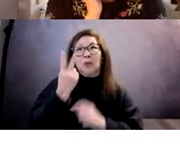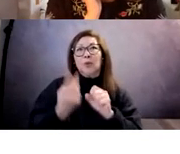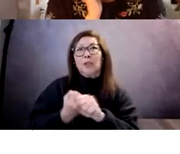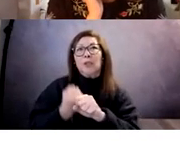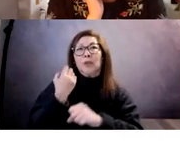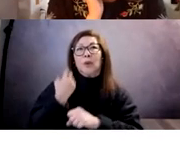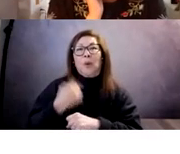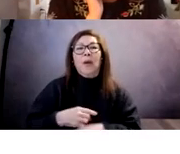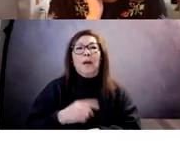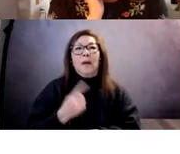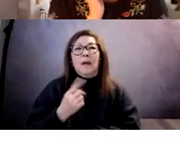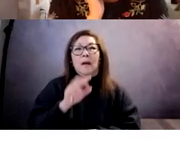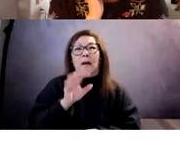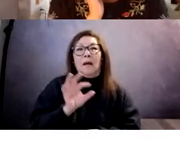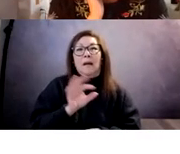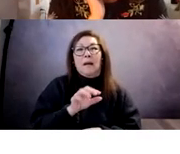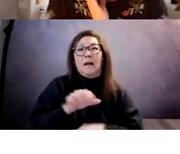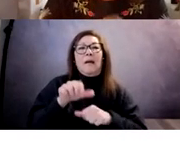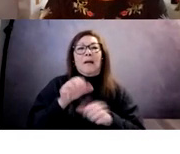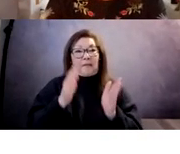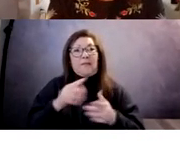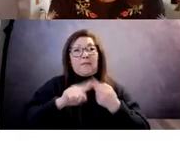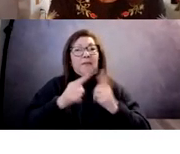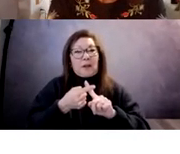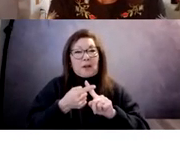our fellow Rohan Bhargav